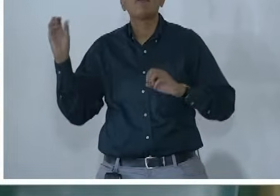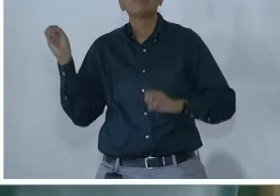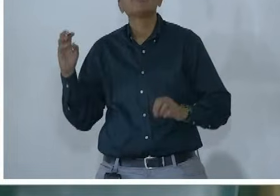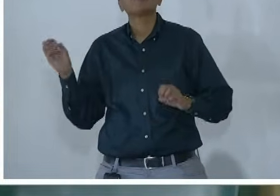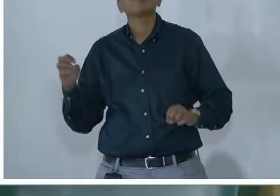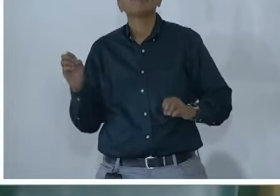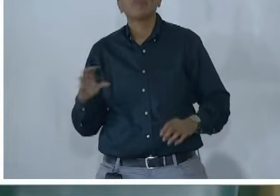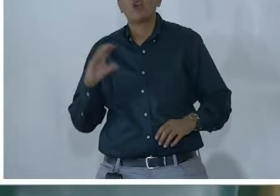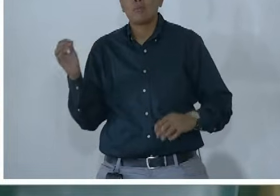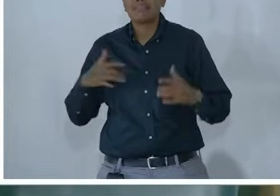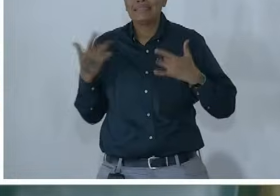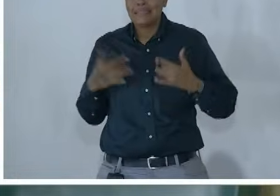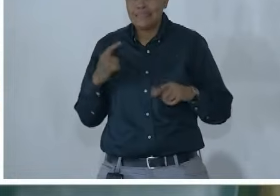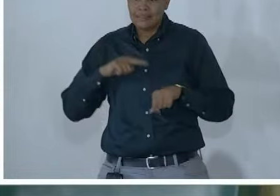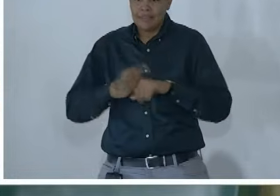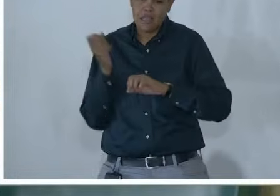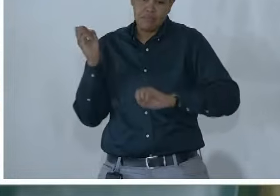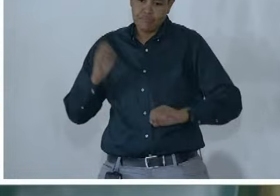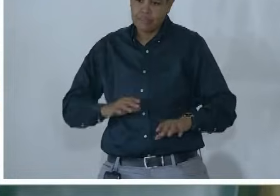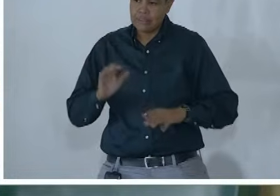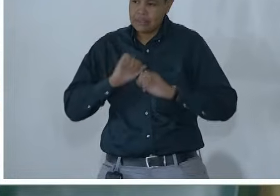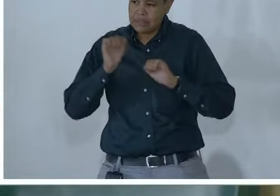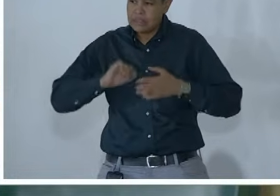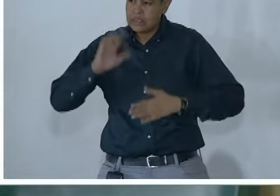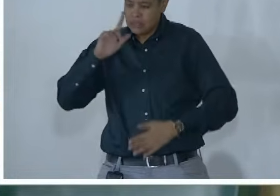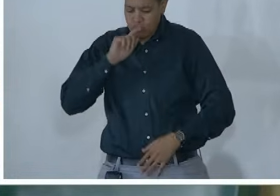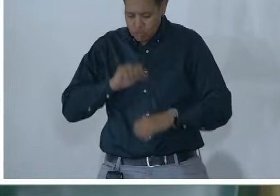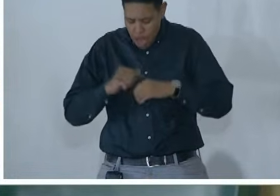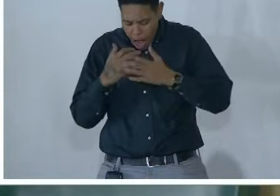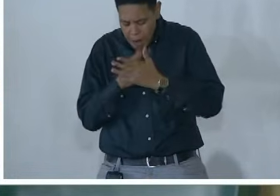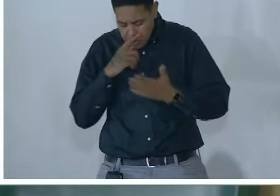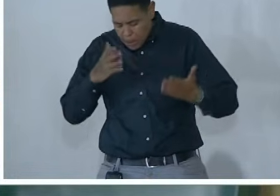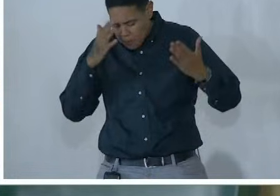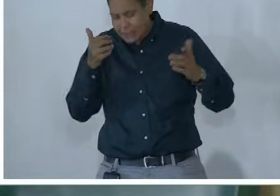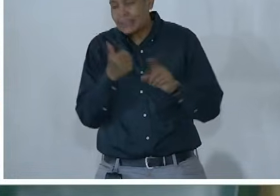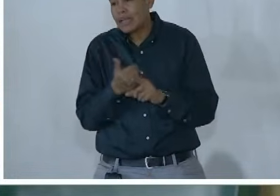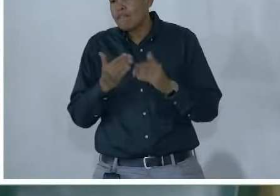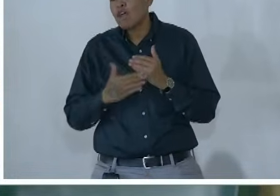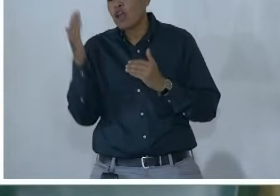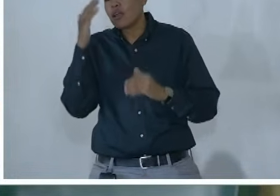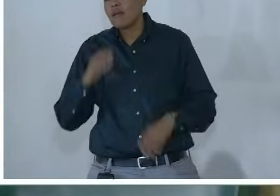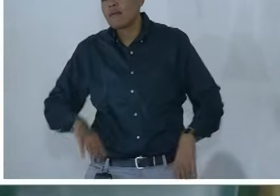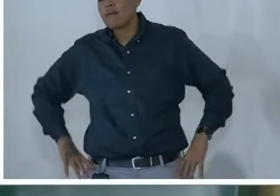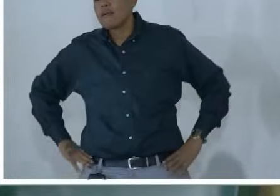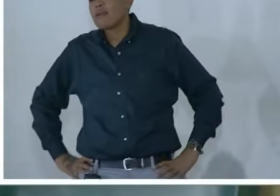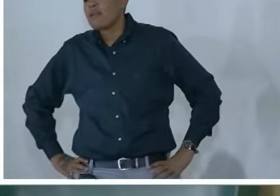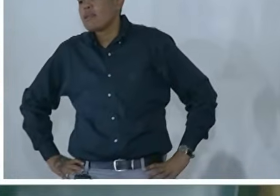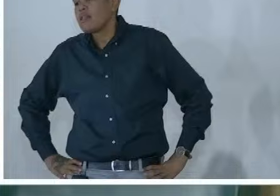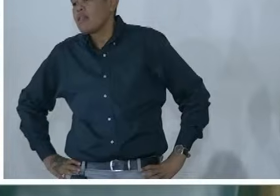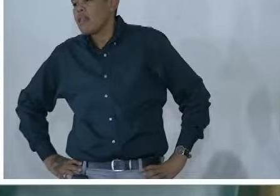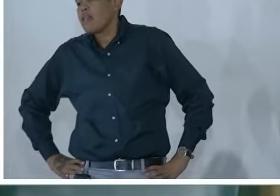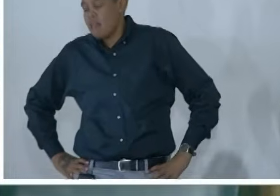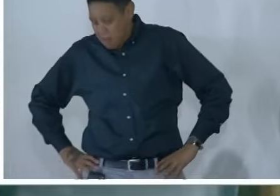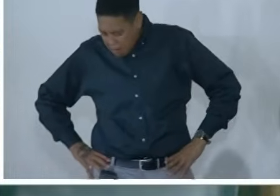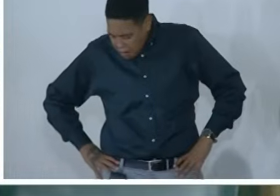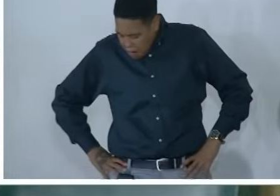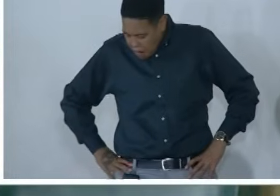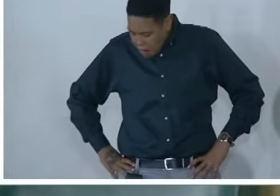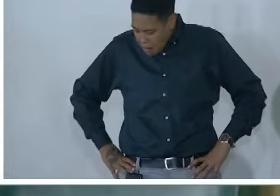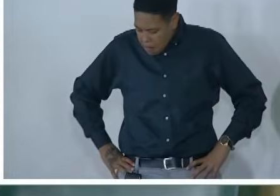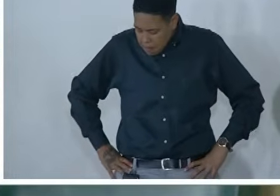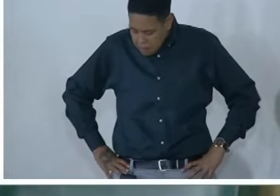companies are excited about this opportunity that's presented for them. In terms of the